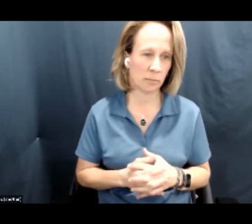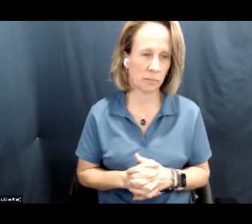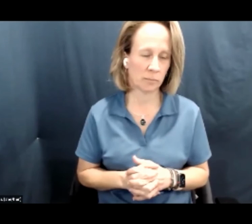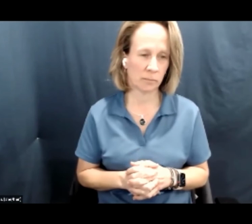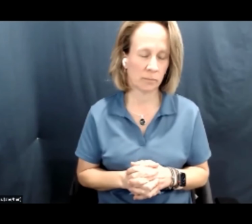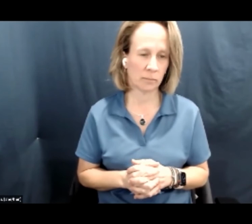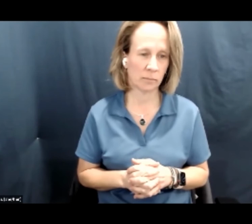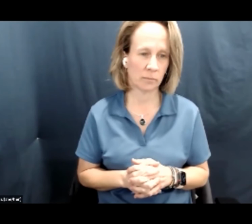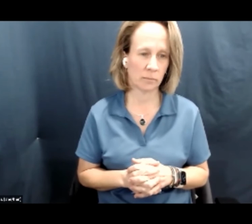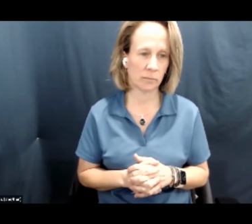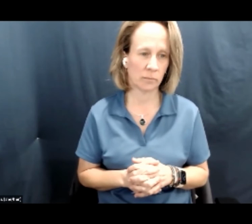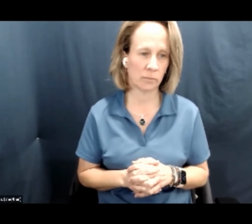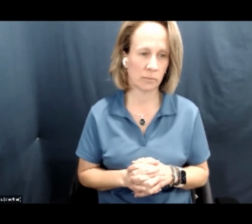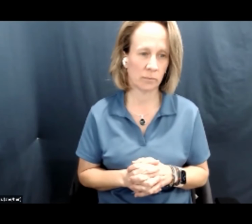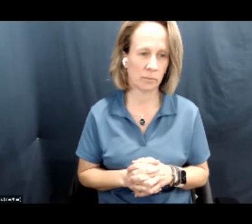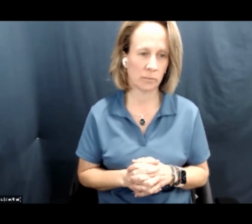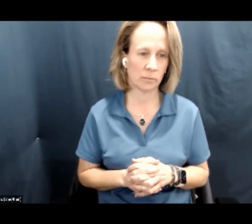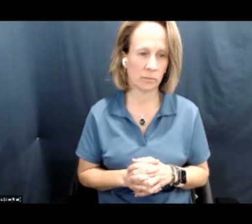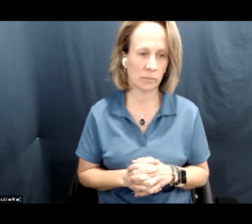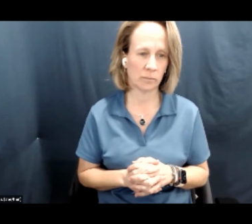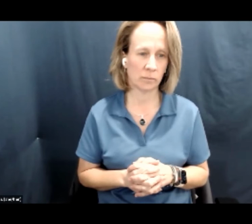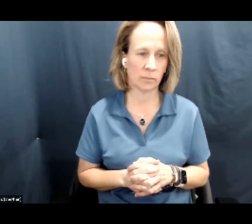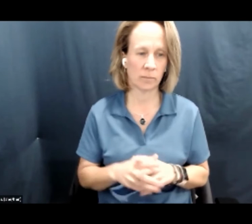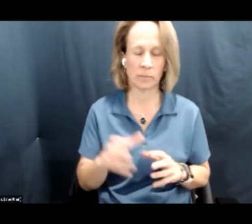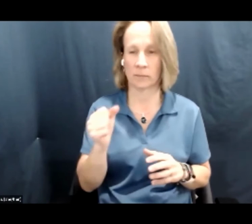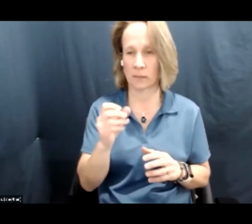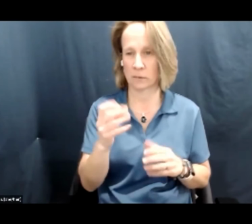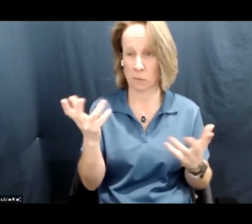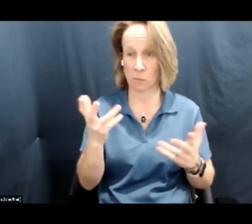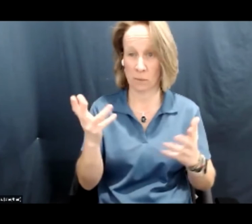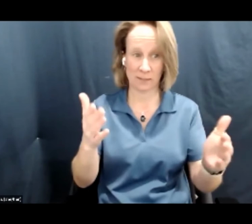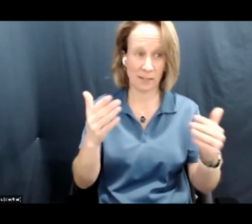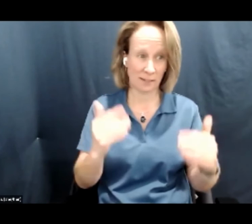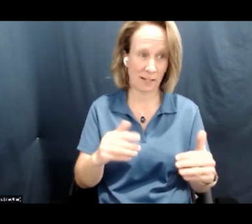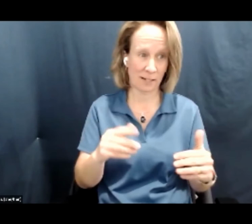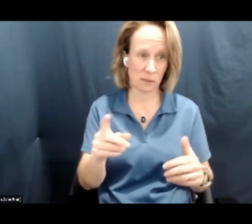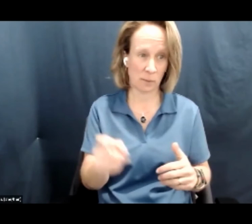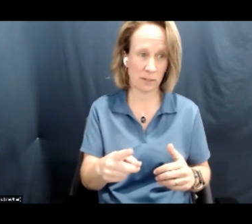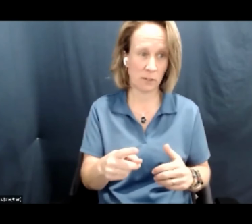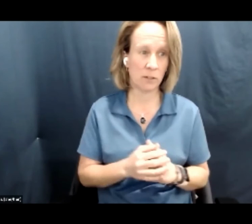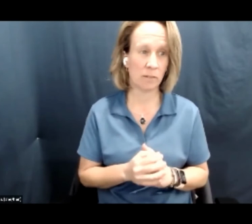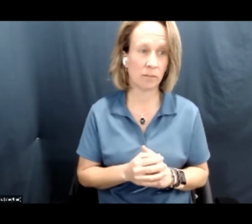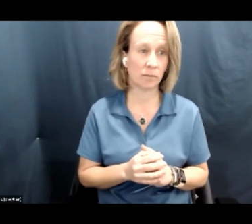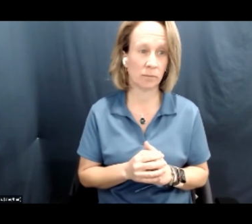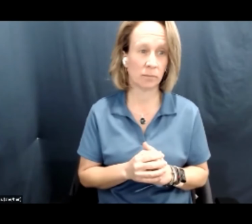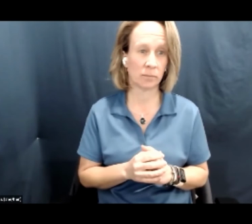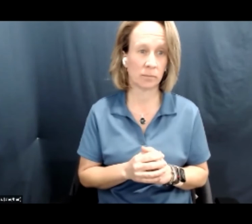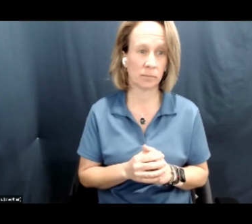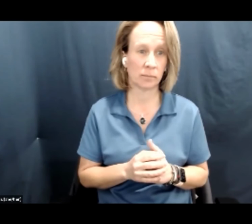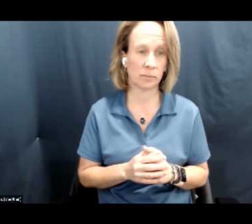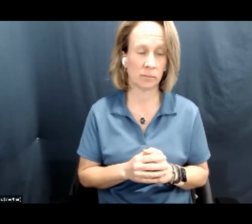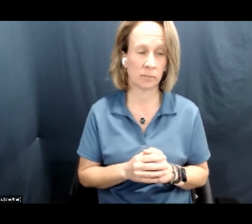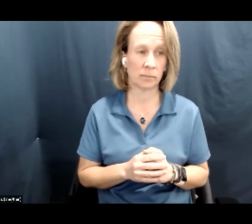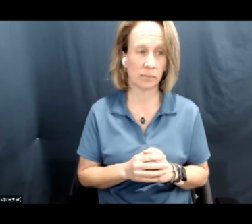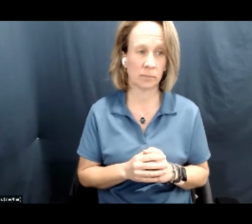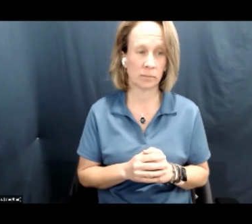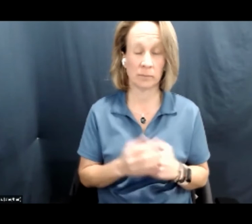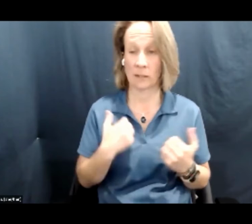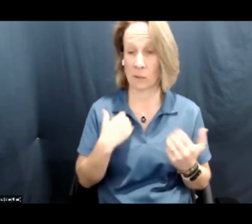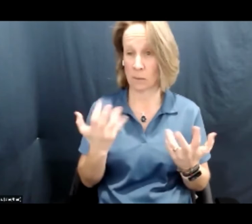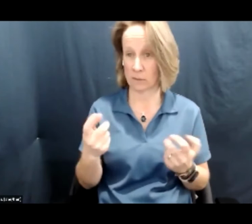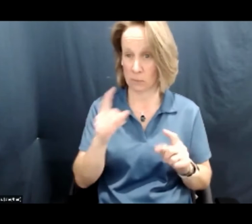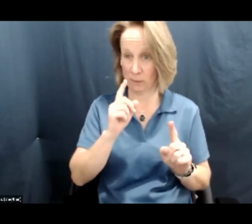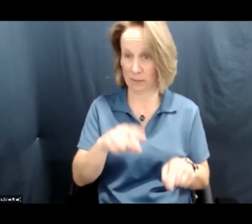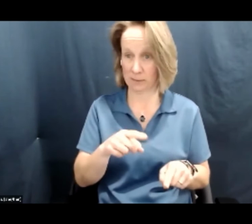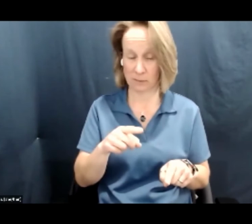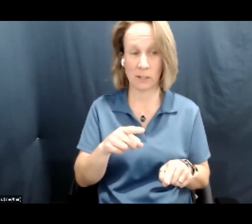Okay, so what's our next question? So I also want you to answer this question. So who in your